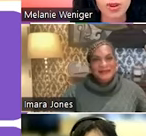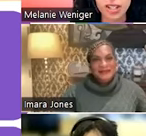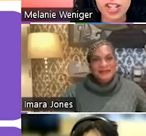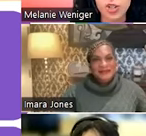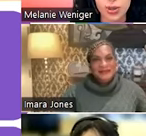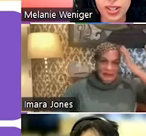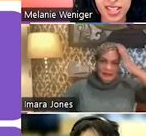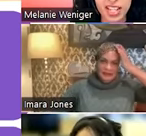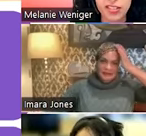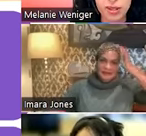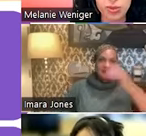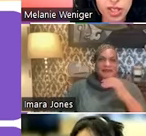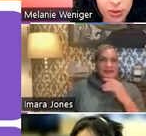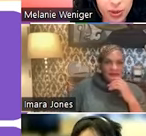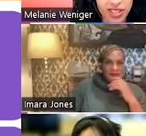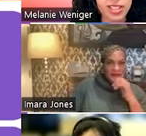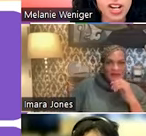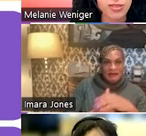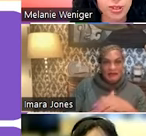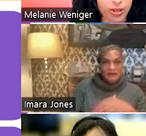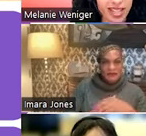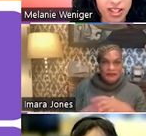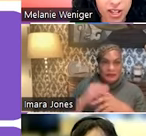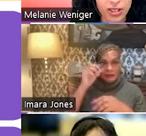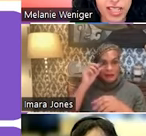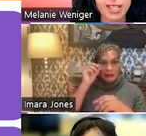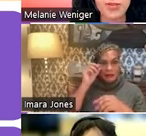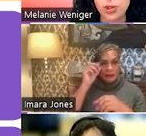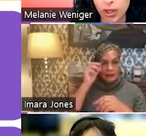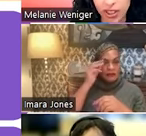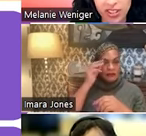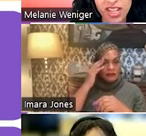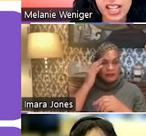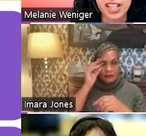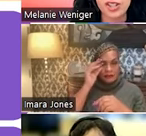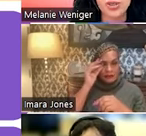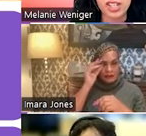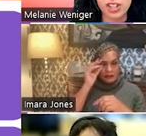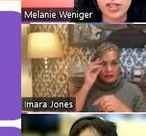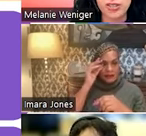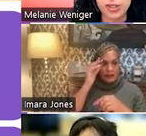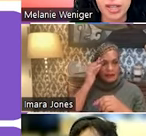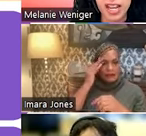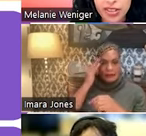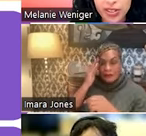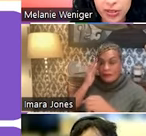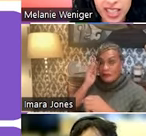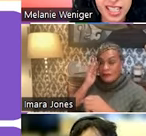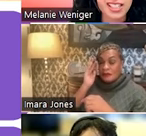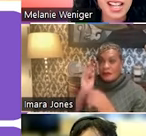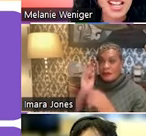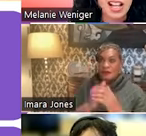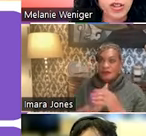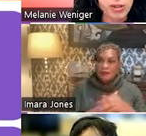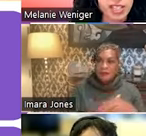share some relevant New York City government resources for trans and gender expansive New Yorkers, including gender affirming health